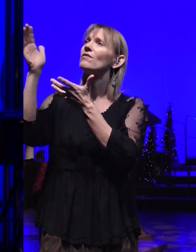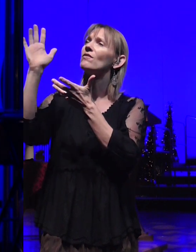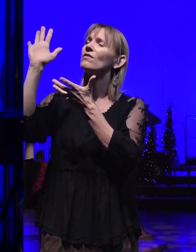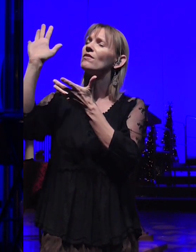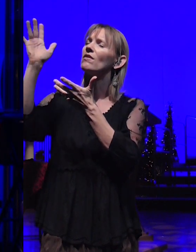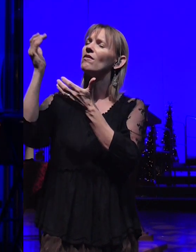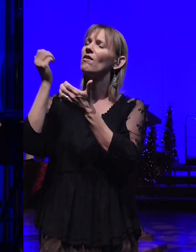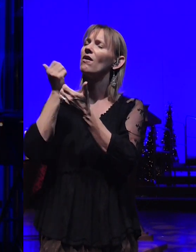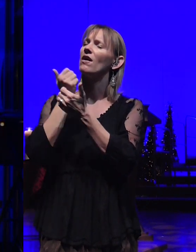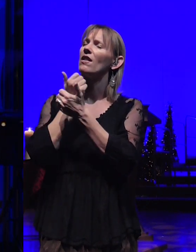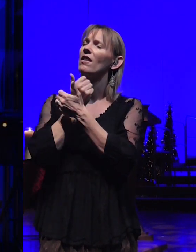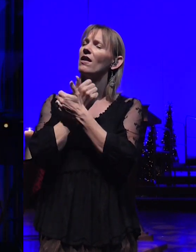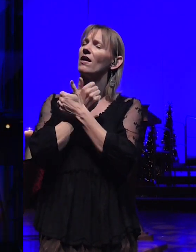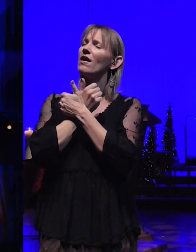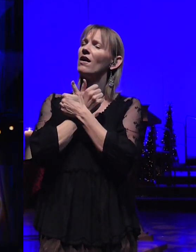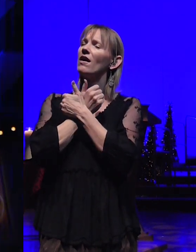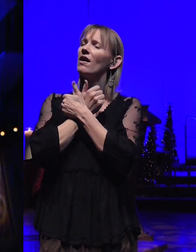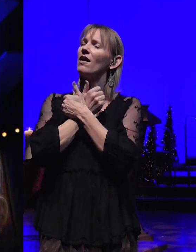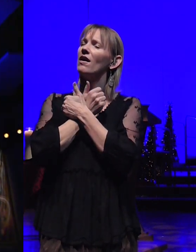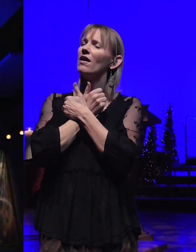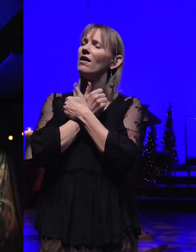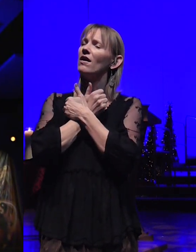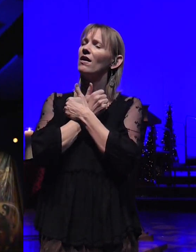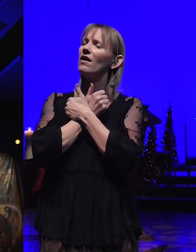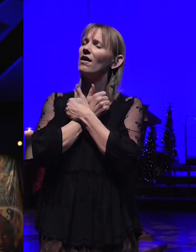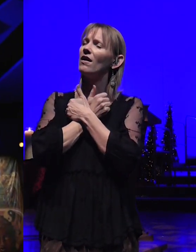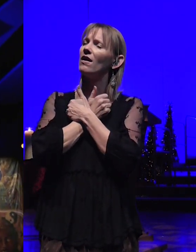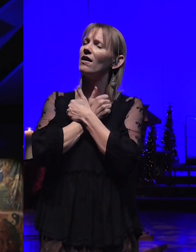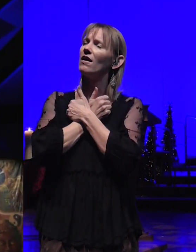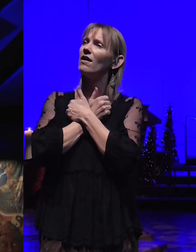to your